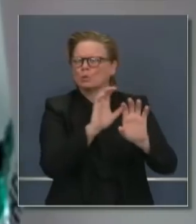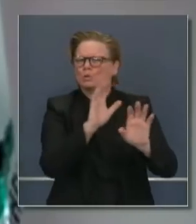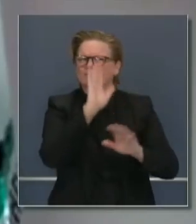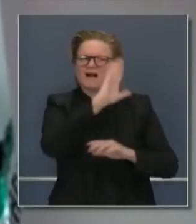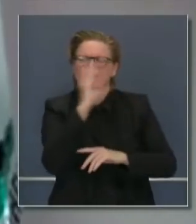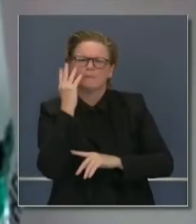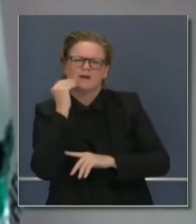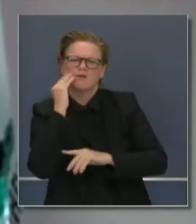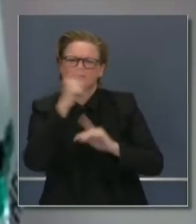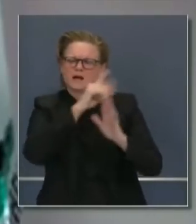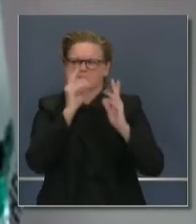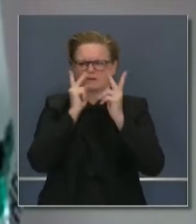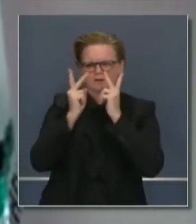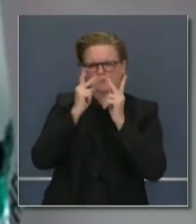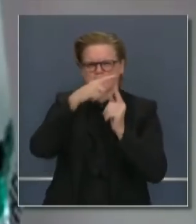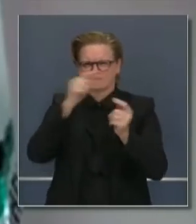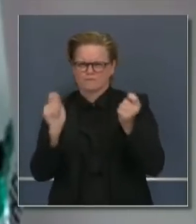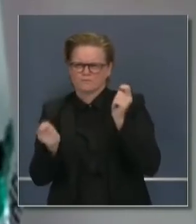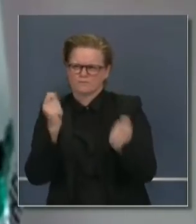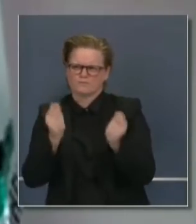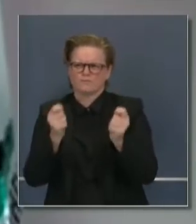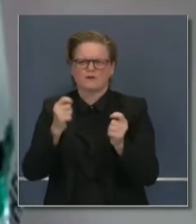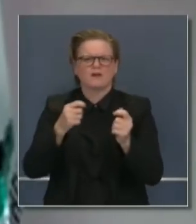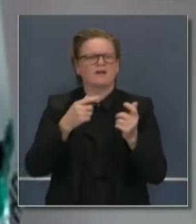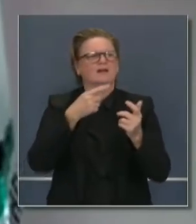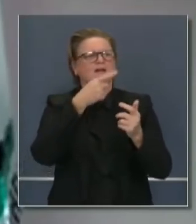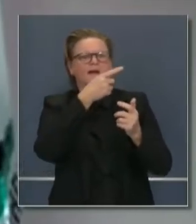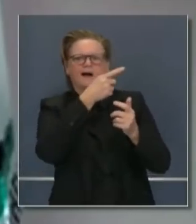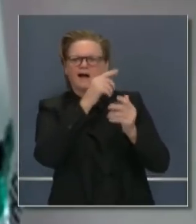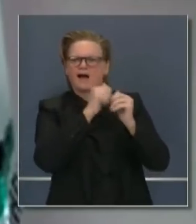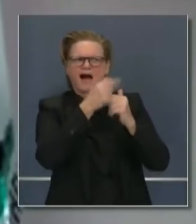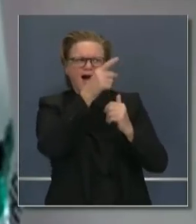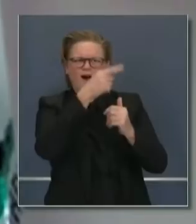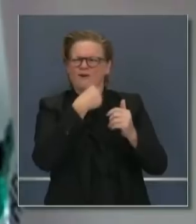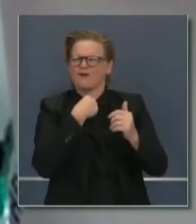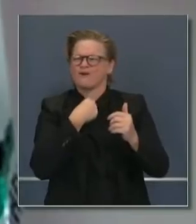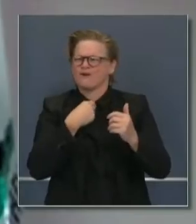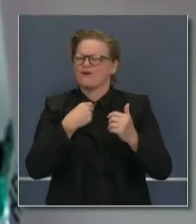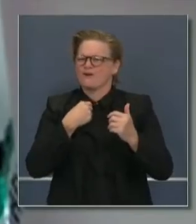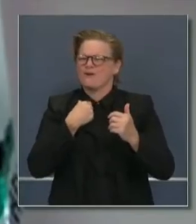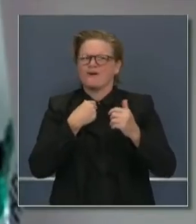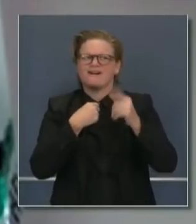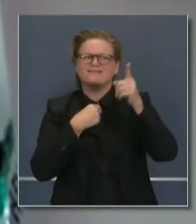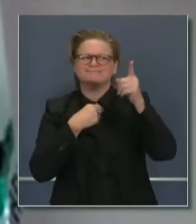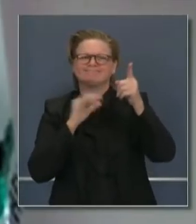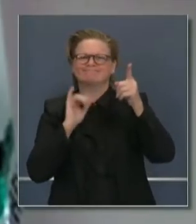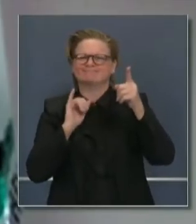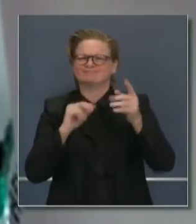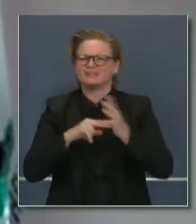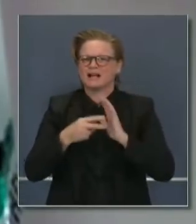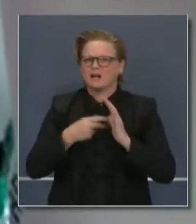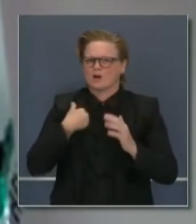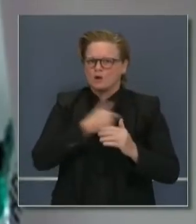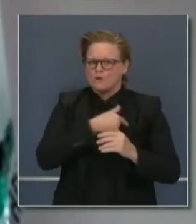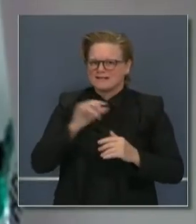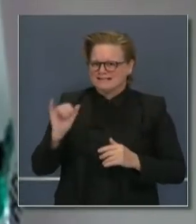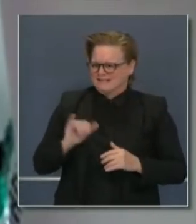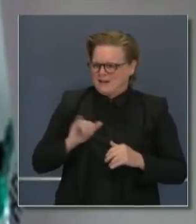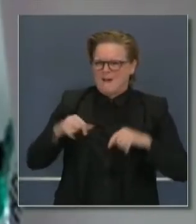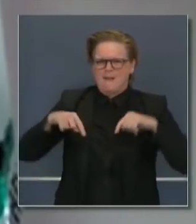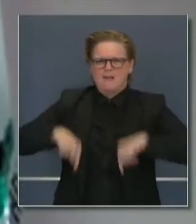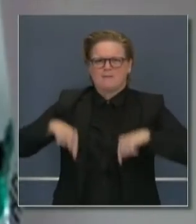little tightening restrictions and then finally moving to something more significant, even if for a short period of time,